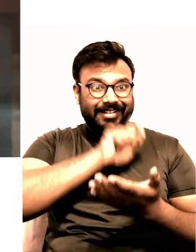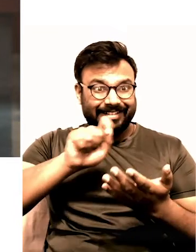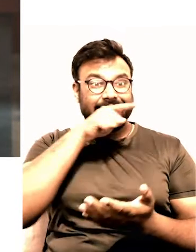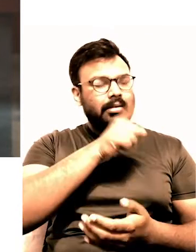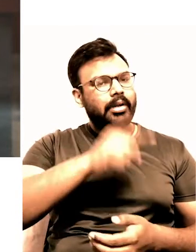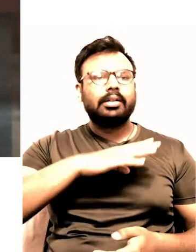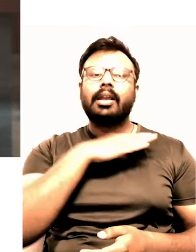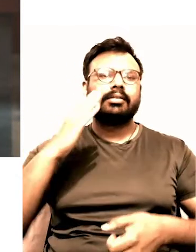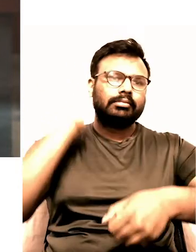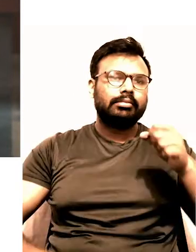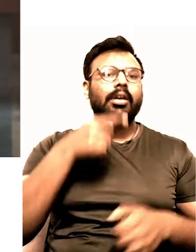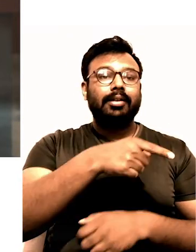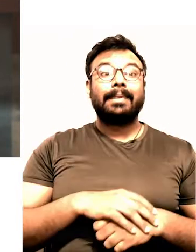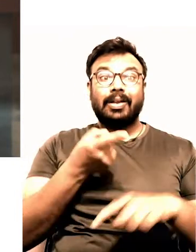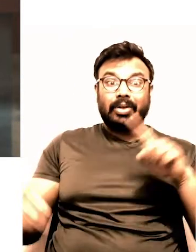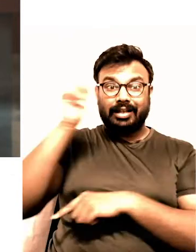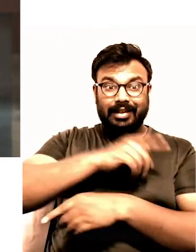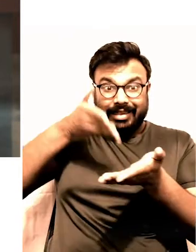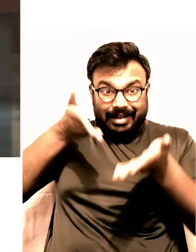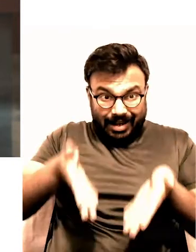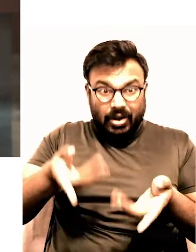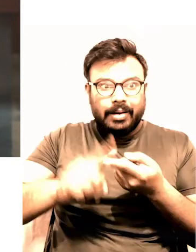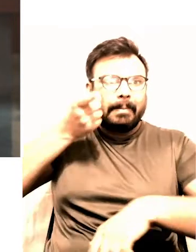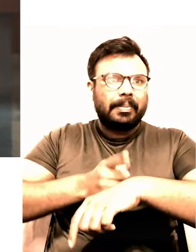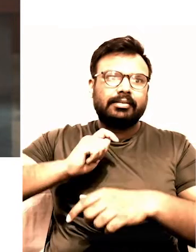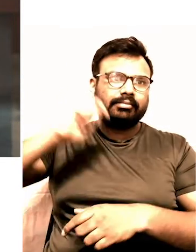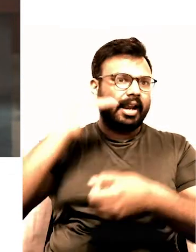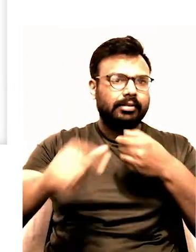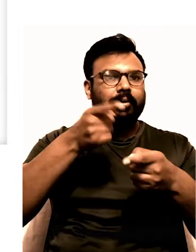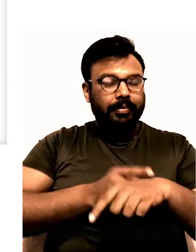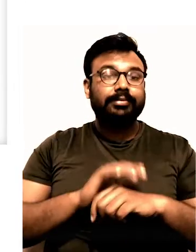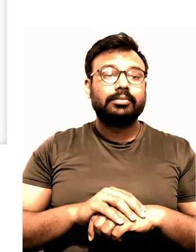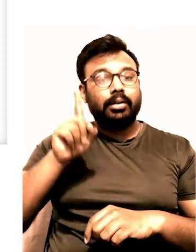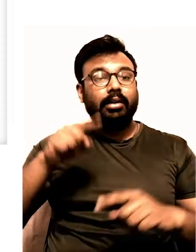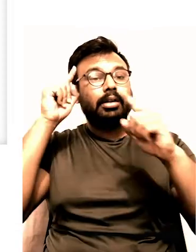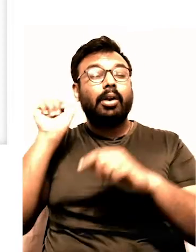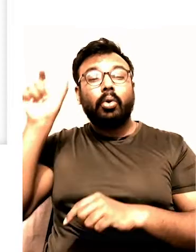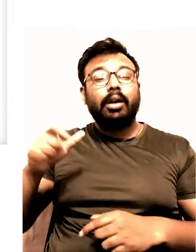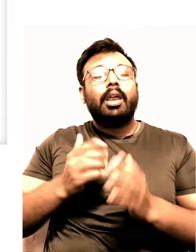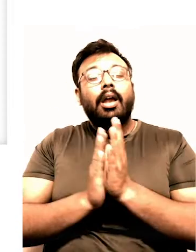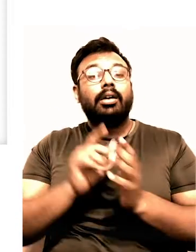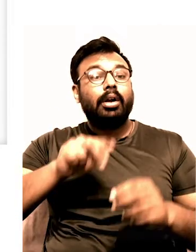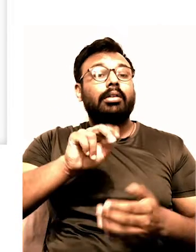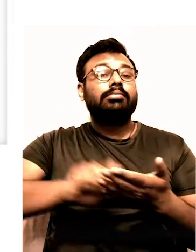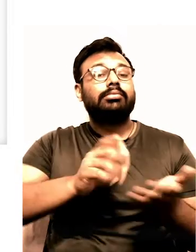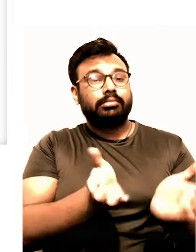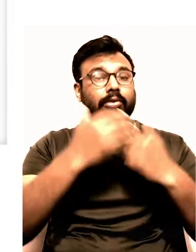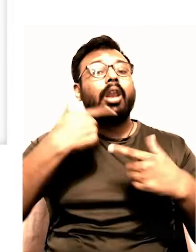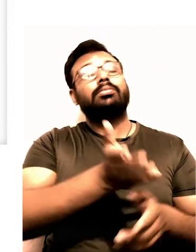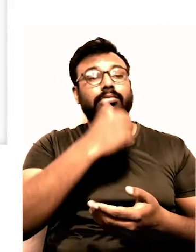the king allows Bilhana to recite his 50 verses. The king is so pleased with the poetic